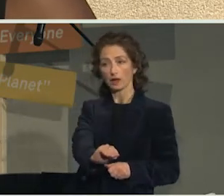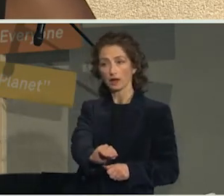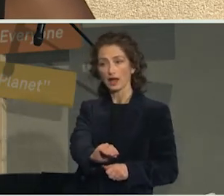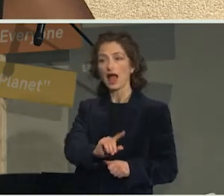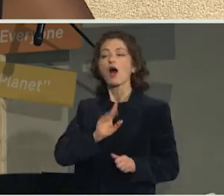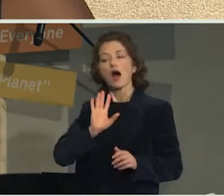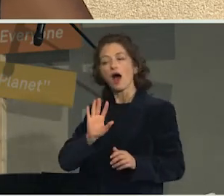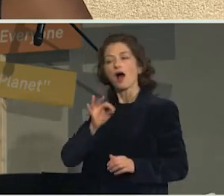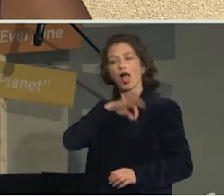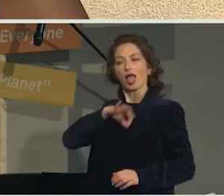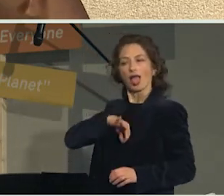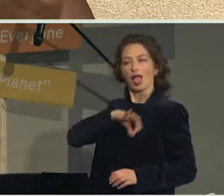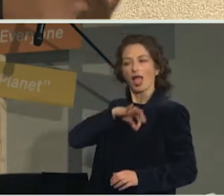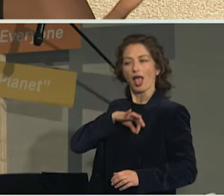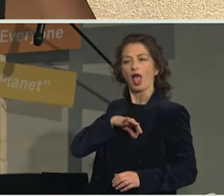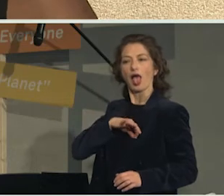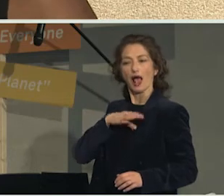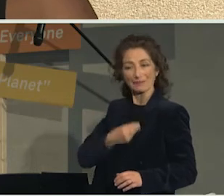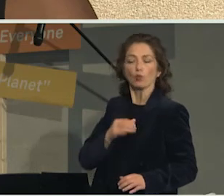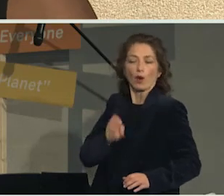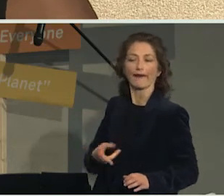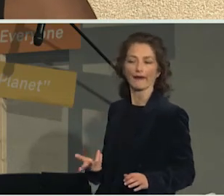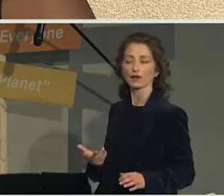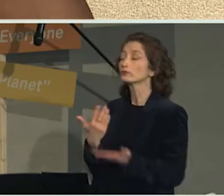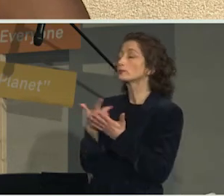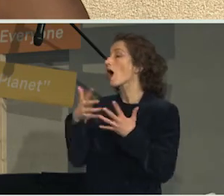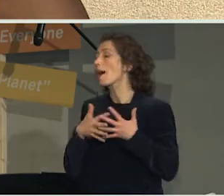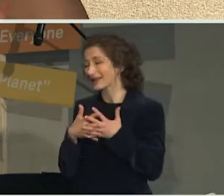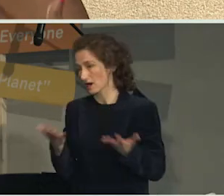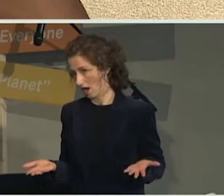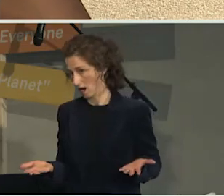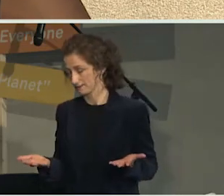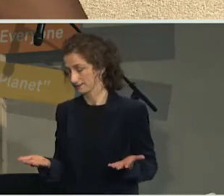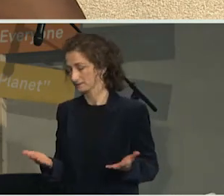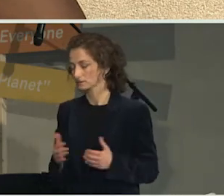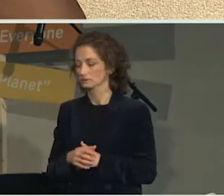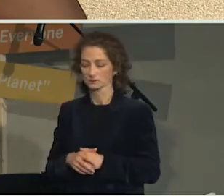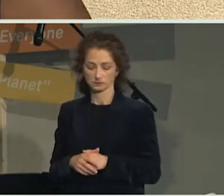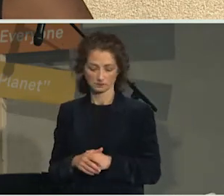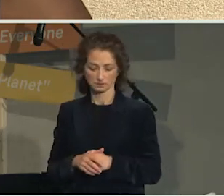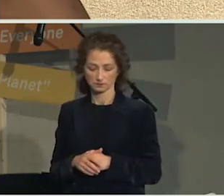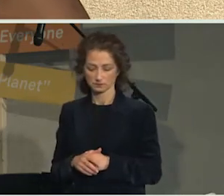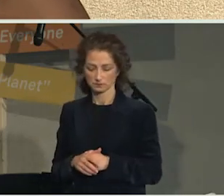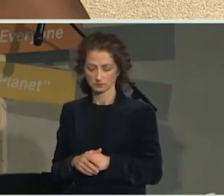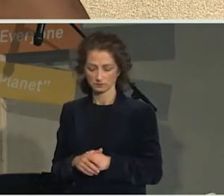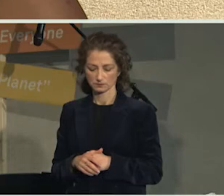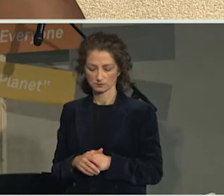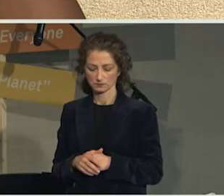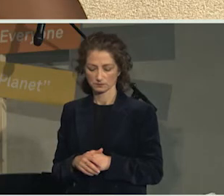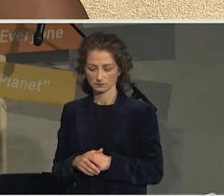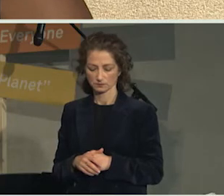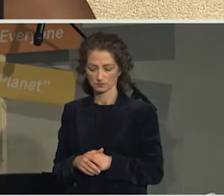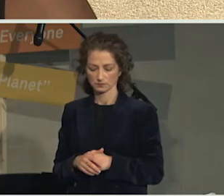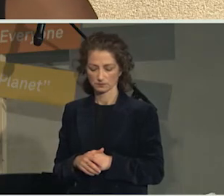being served. Thus, in the United States, for example, Graham replaces the grievance of racialized others